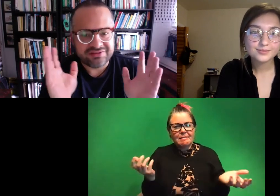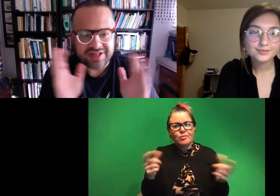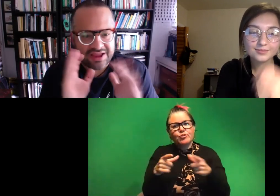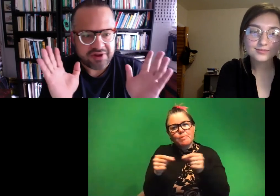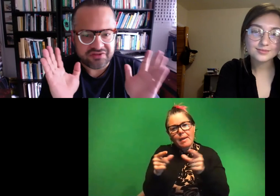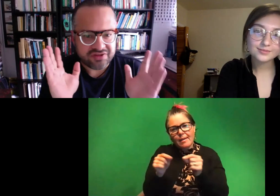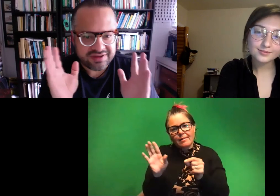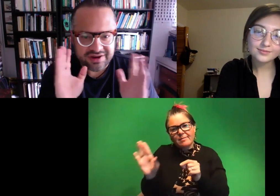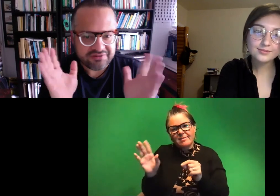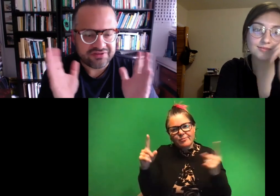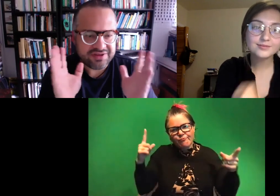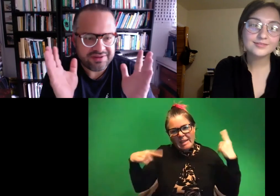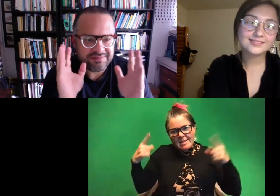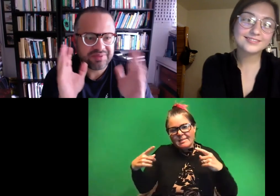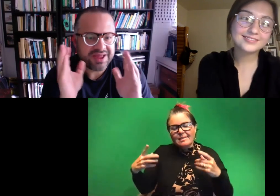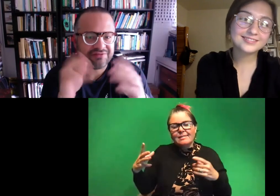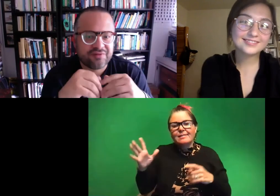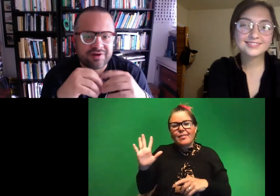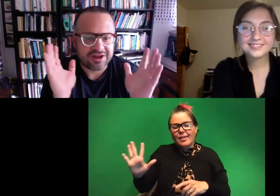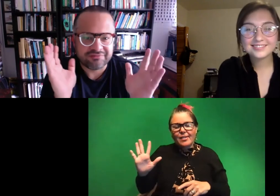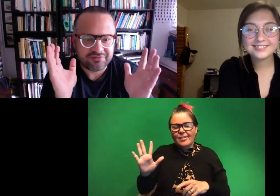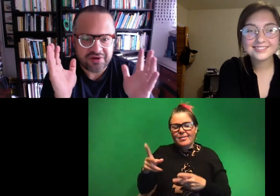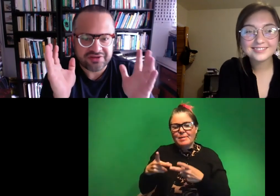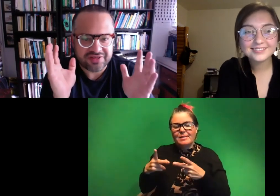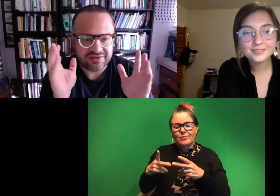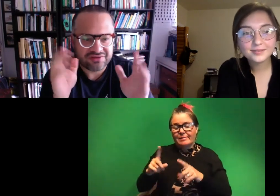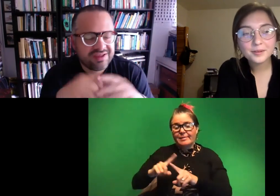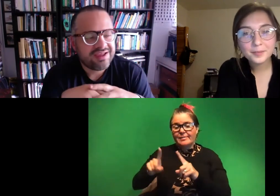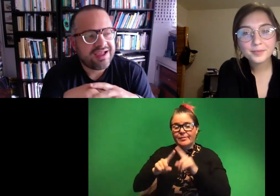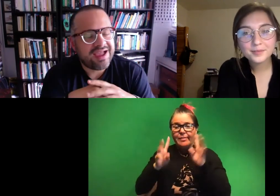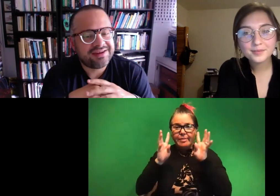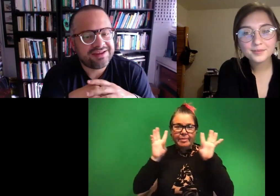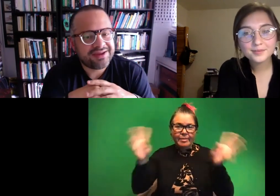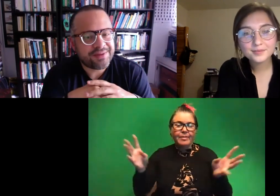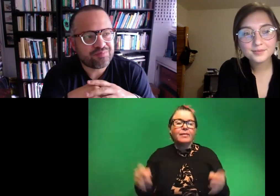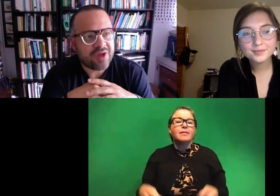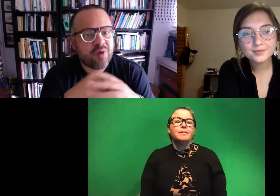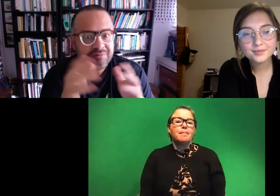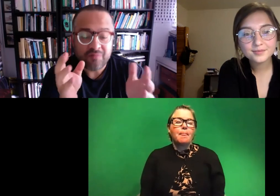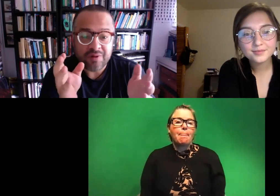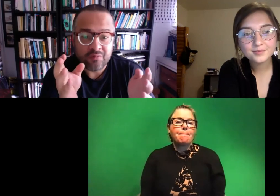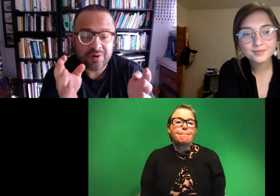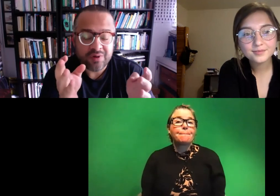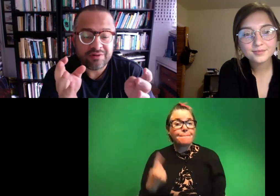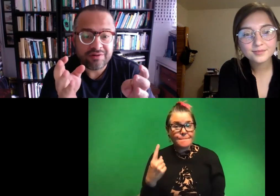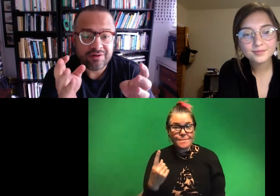Japan is like a crazy place for a lot of crazy things, and